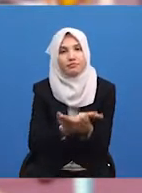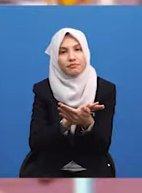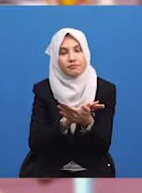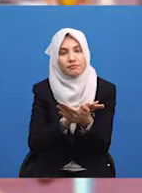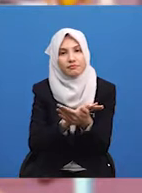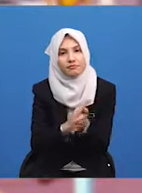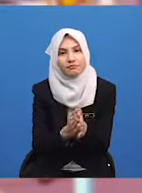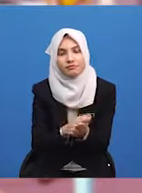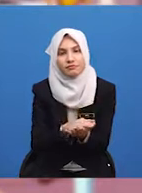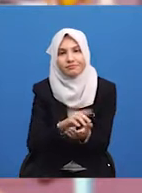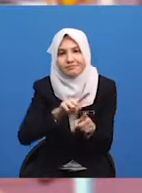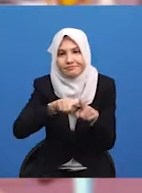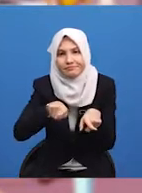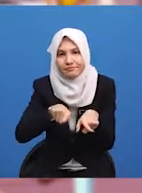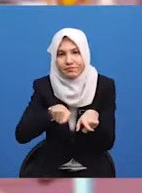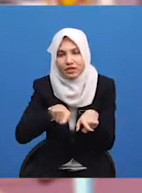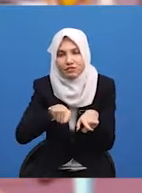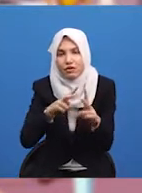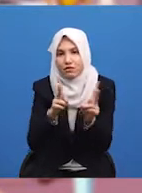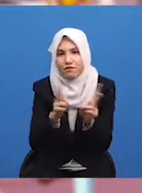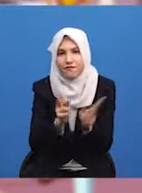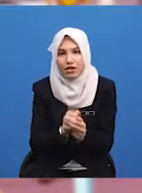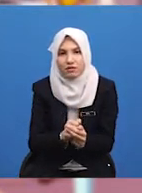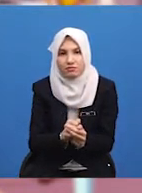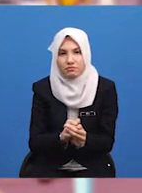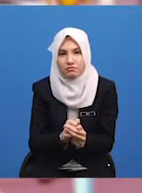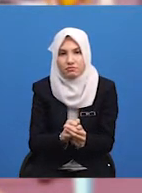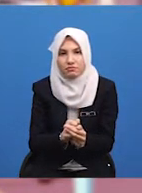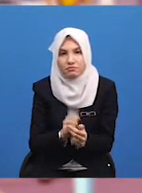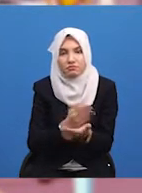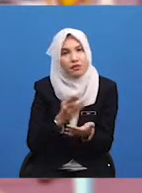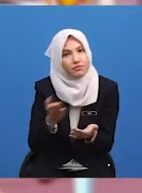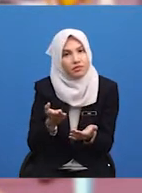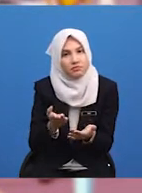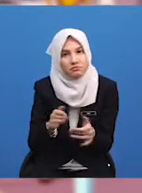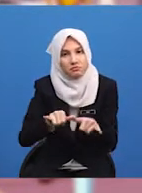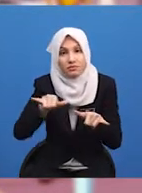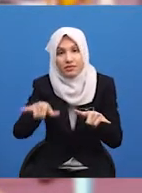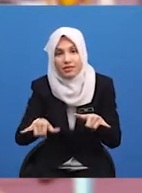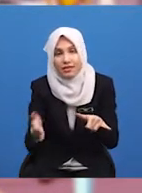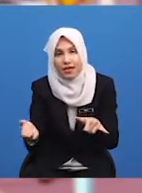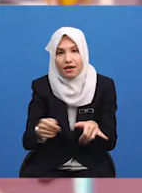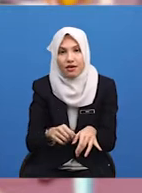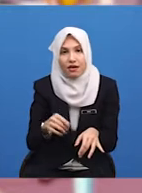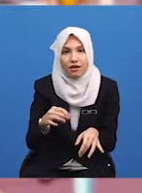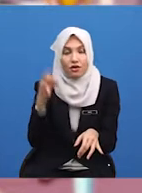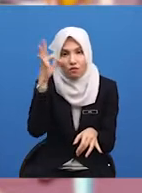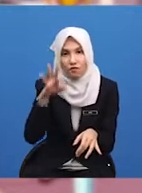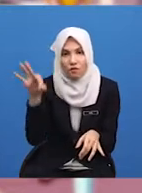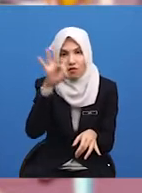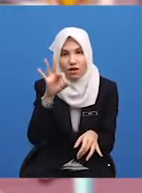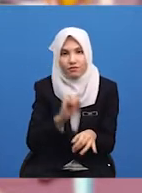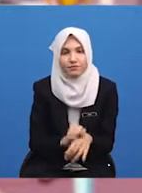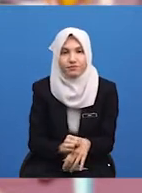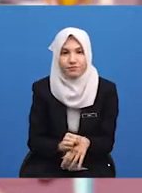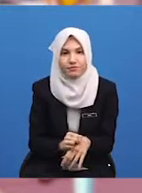can, but it's very difficult. Some things stay there forever. That's